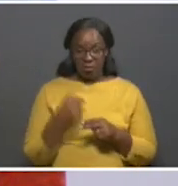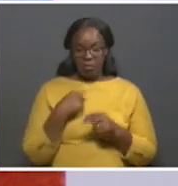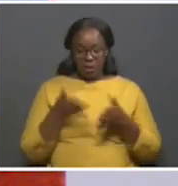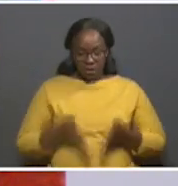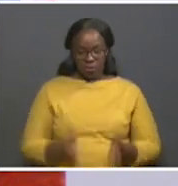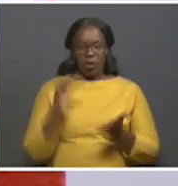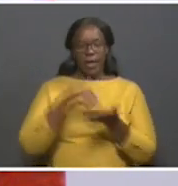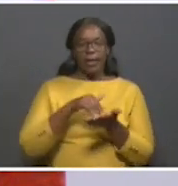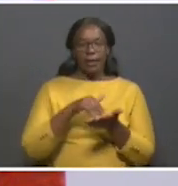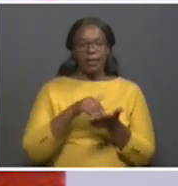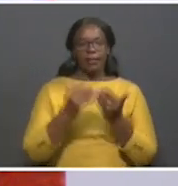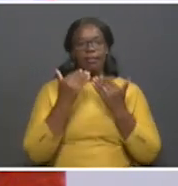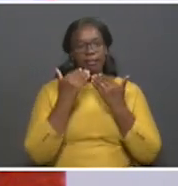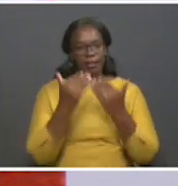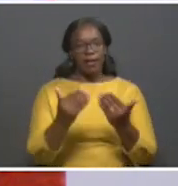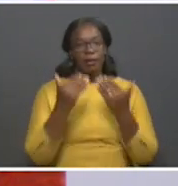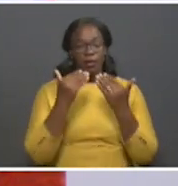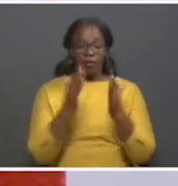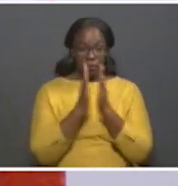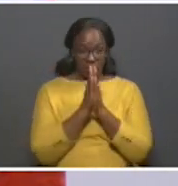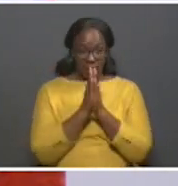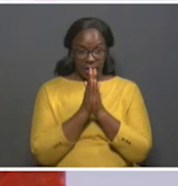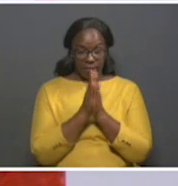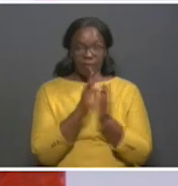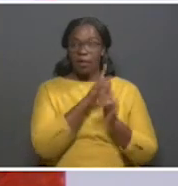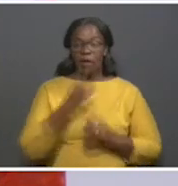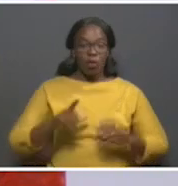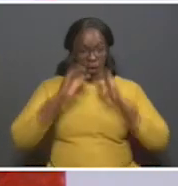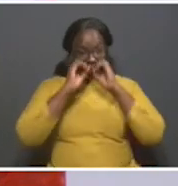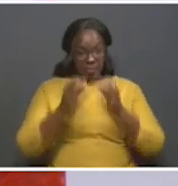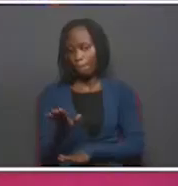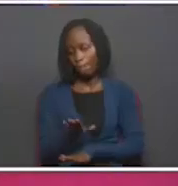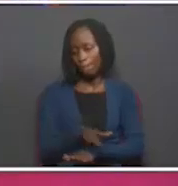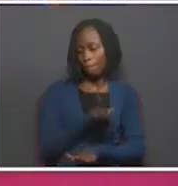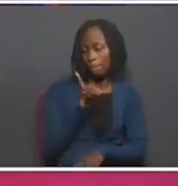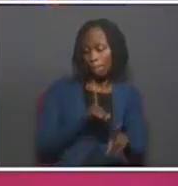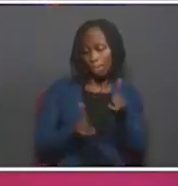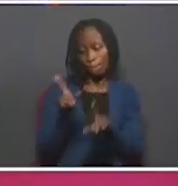again. Thank you for those who have made that prayer with me. The Lord bless you. Amen.